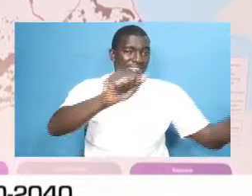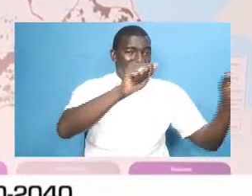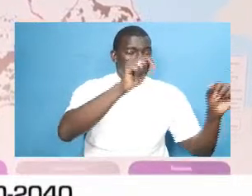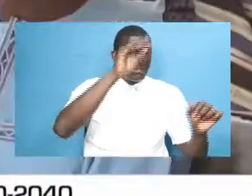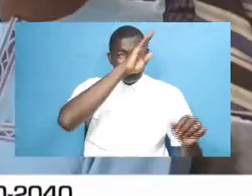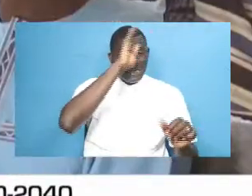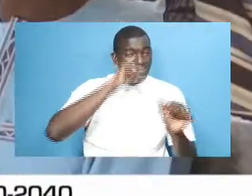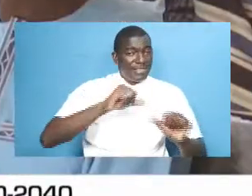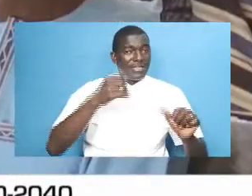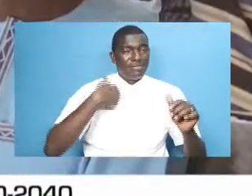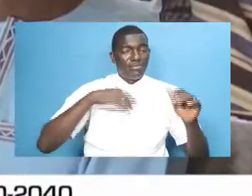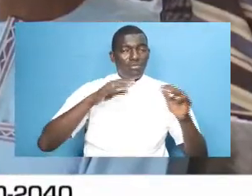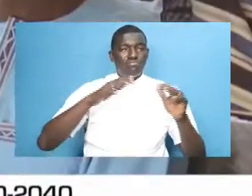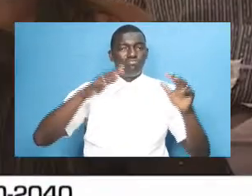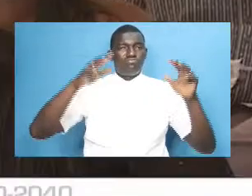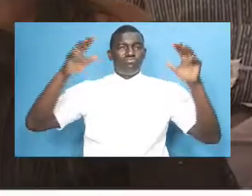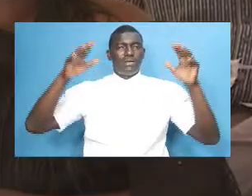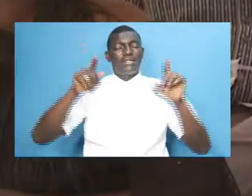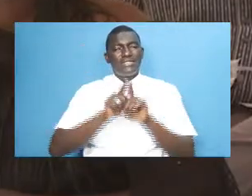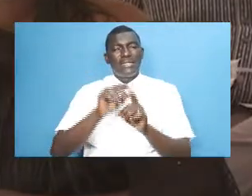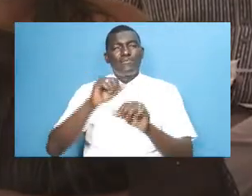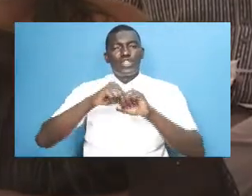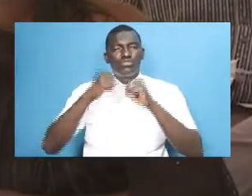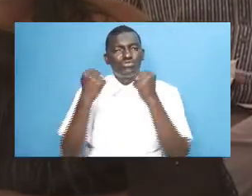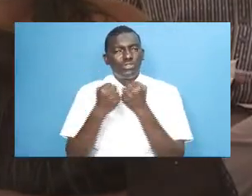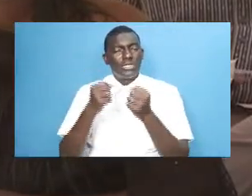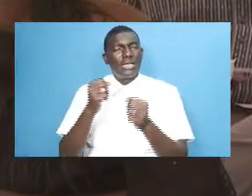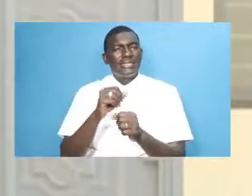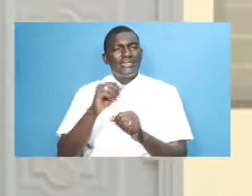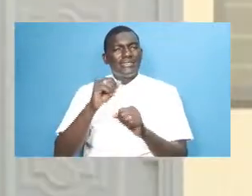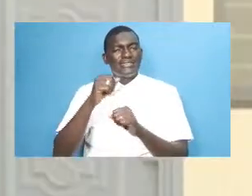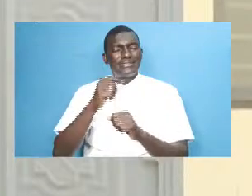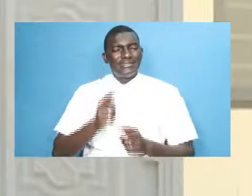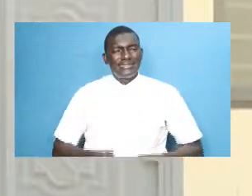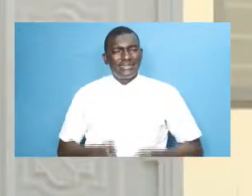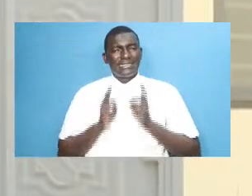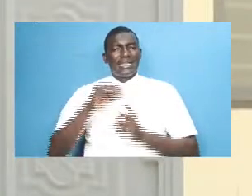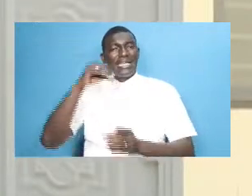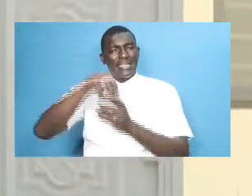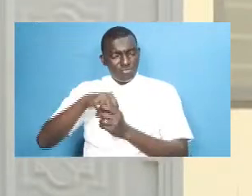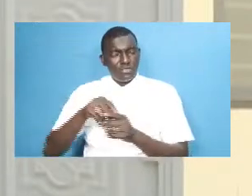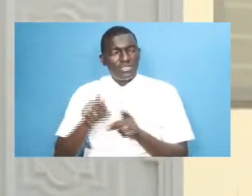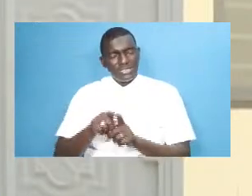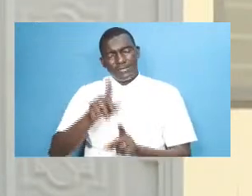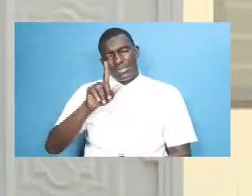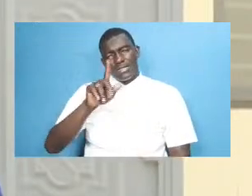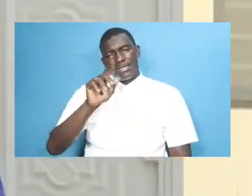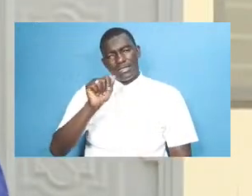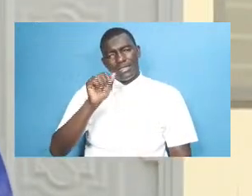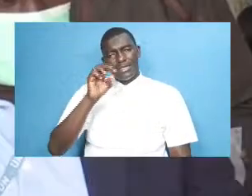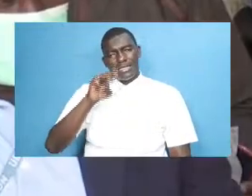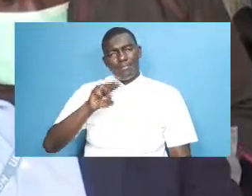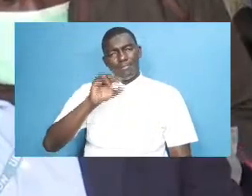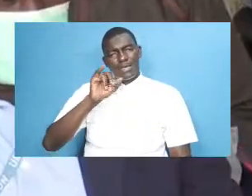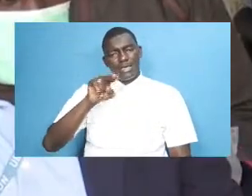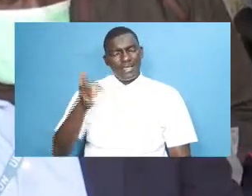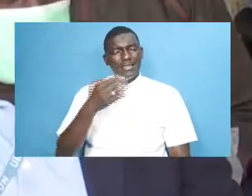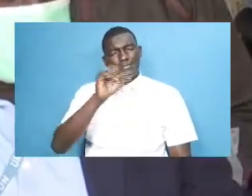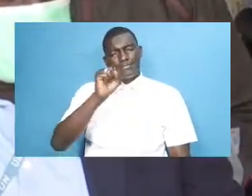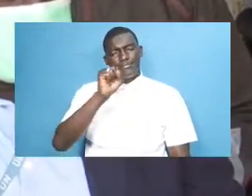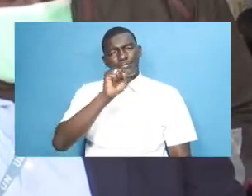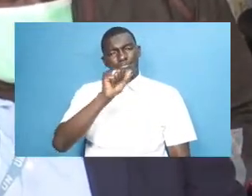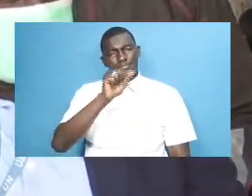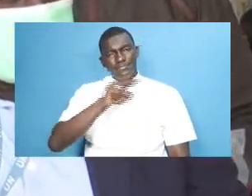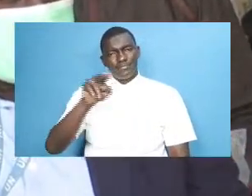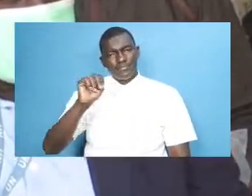people policies, social and gender inclusion. Lamin Sane, the governor of the West Coast region, explains the essence of the Greater Banjul